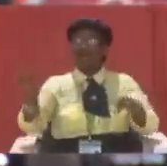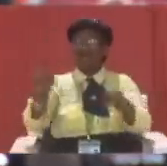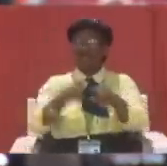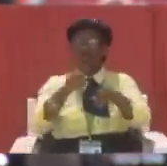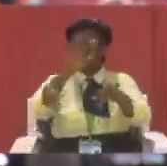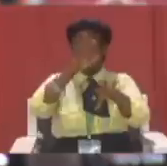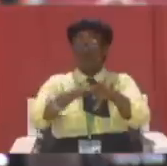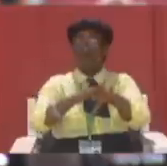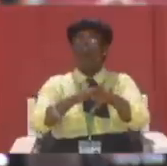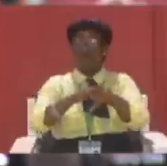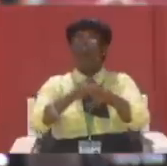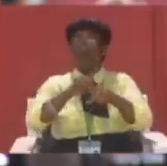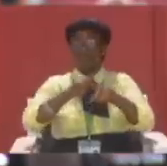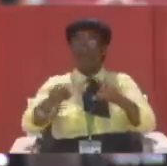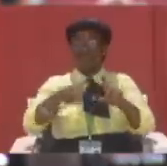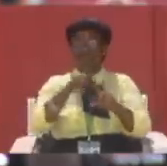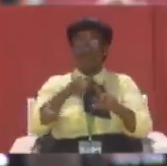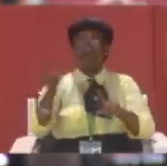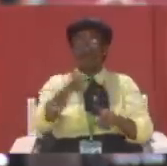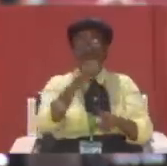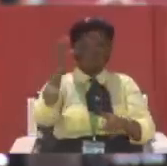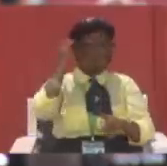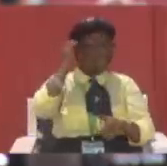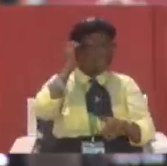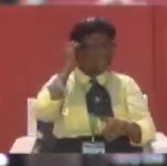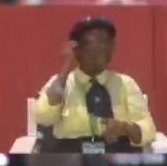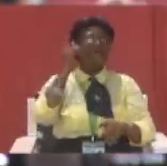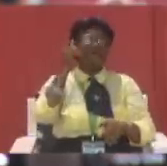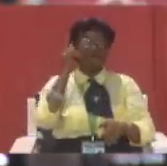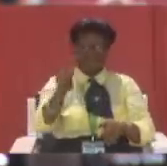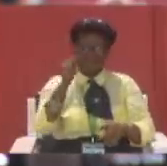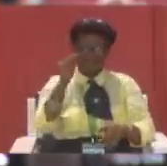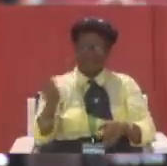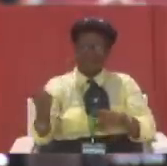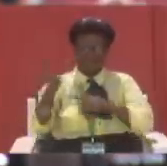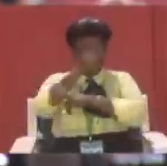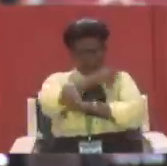But when you hear the testimony today, you hear another one tomorrow.